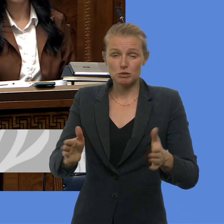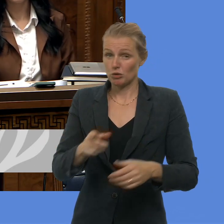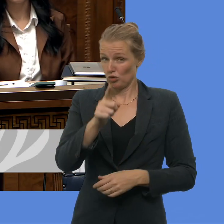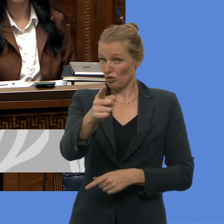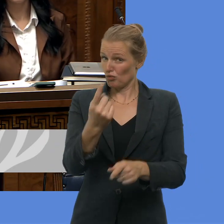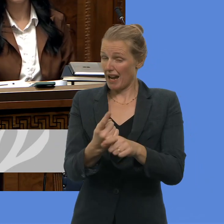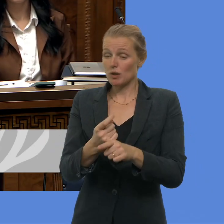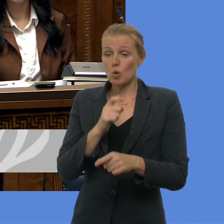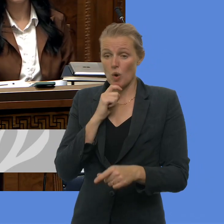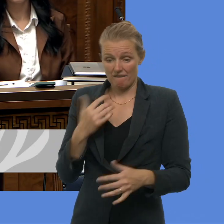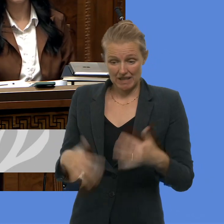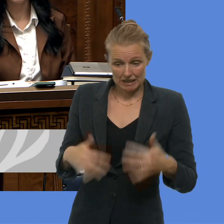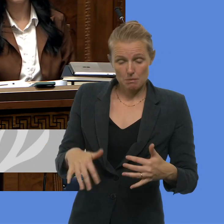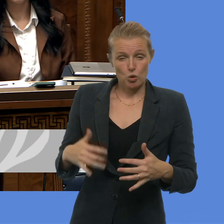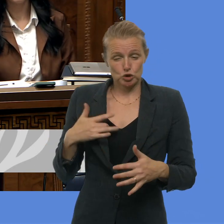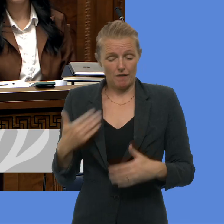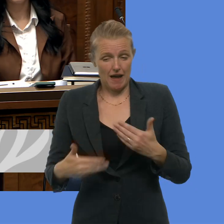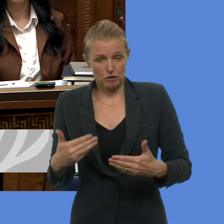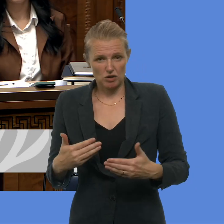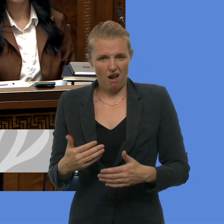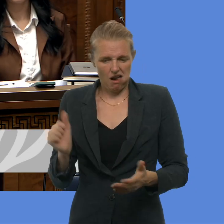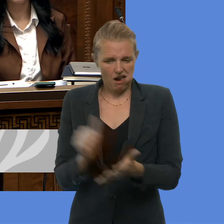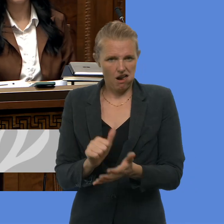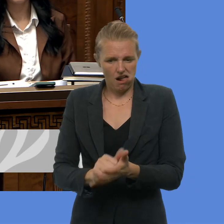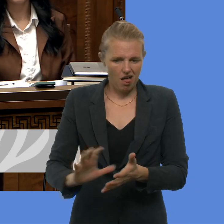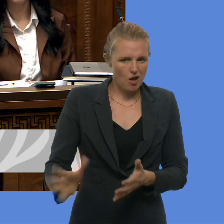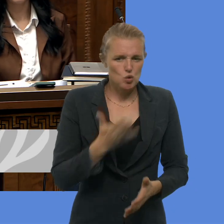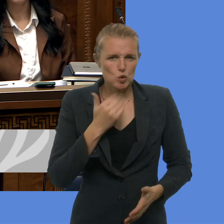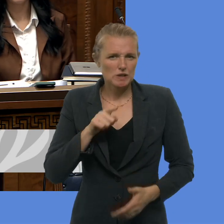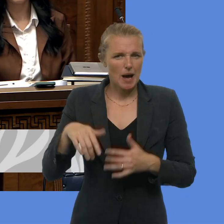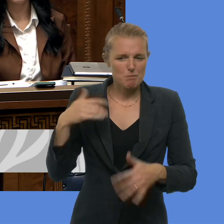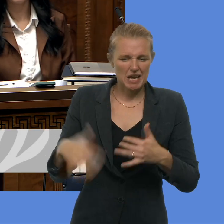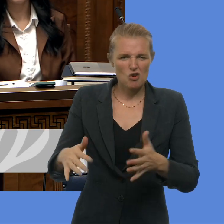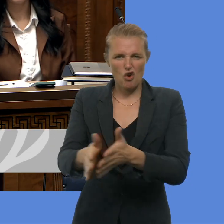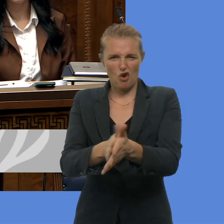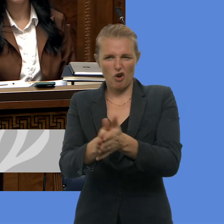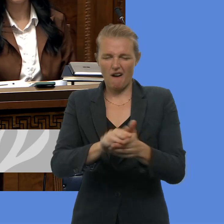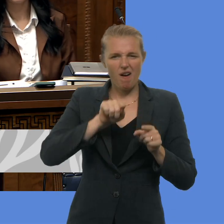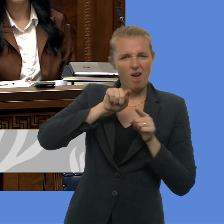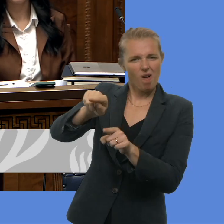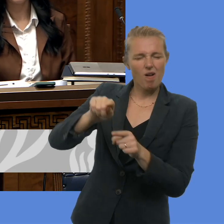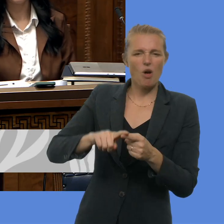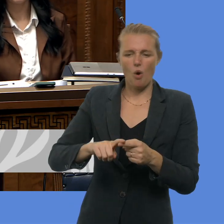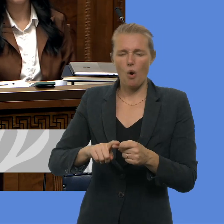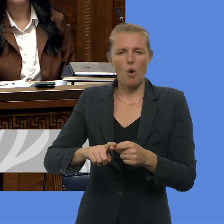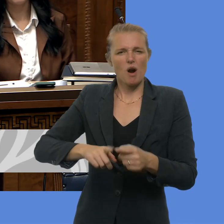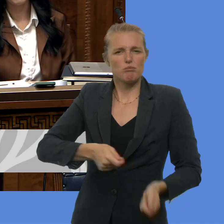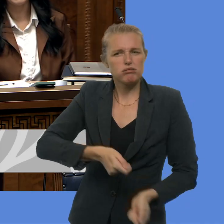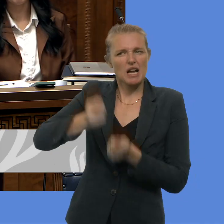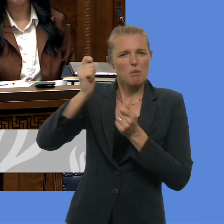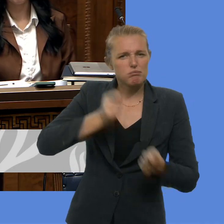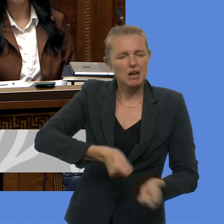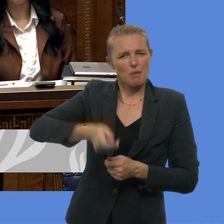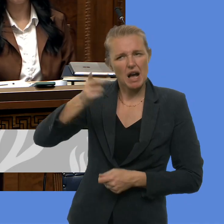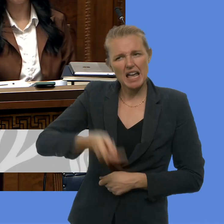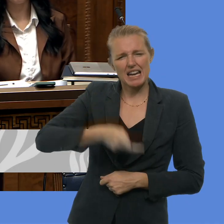of victims and survivors should never be used to score points in this place or to reopen old wounds time and time again, week after week.